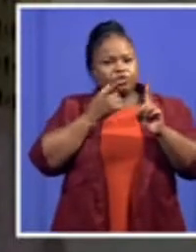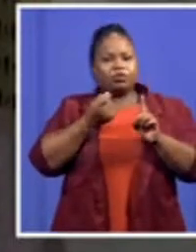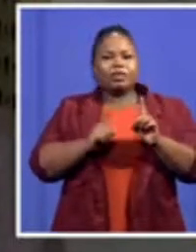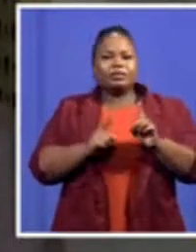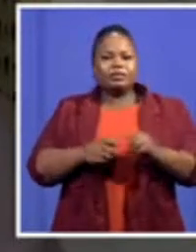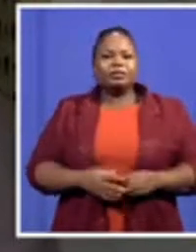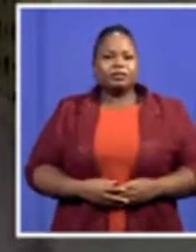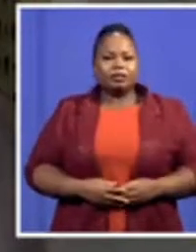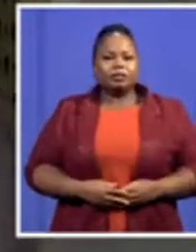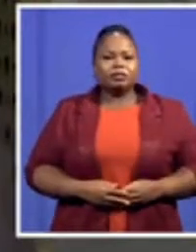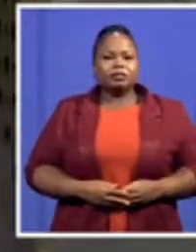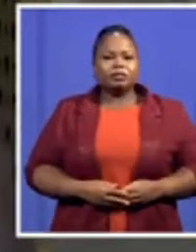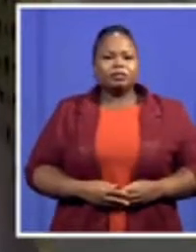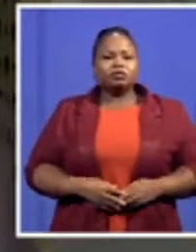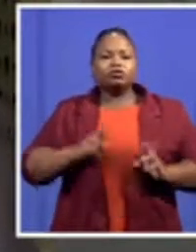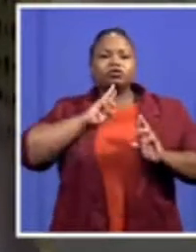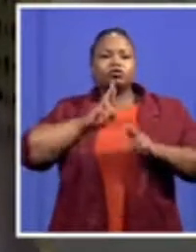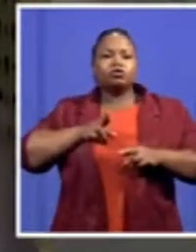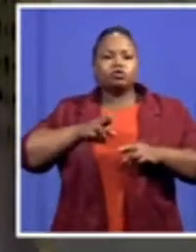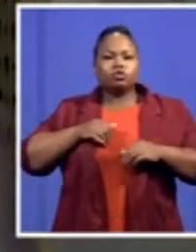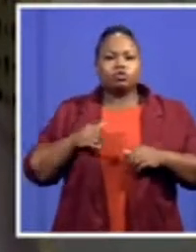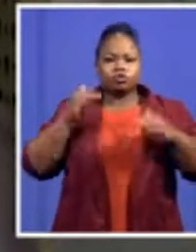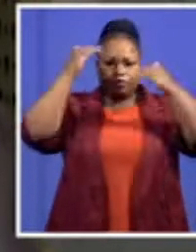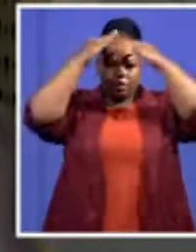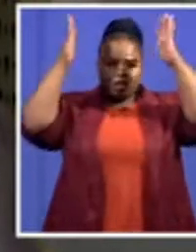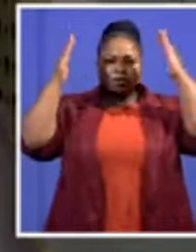Archbishop Desmond Tutu's injunction